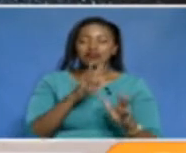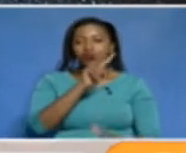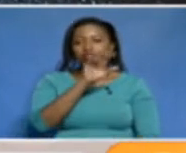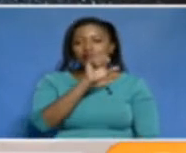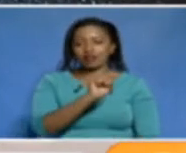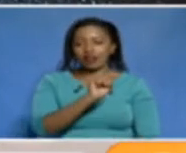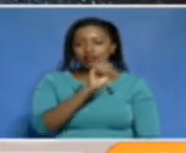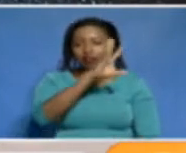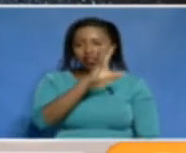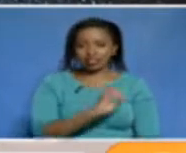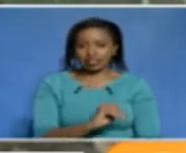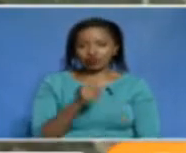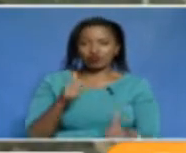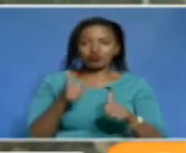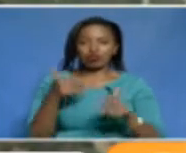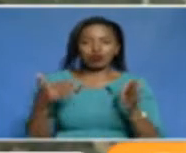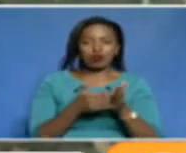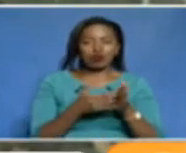many firms.